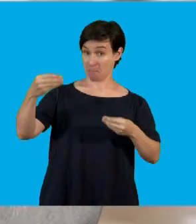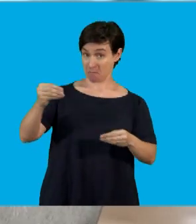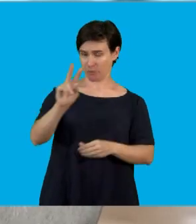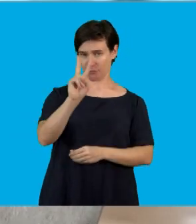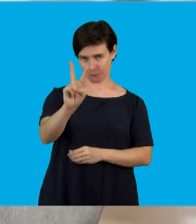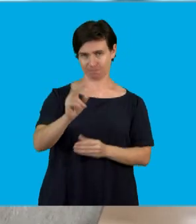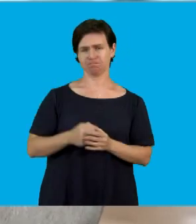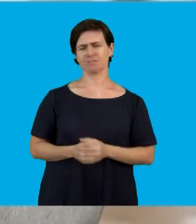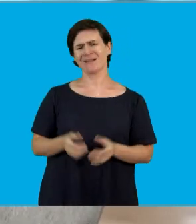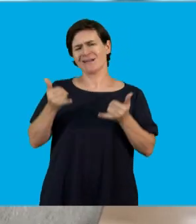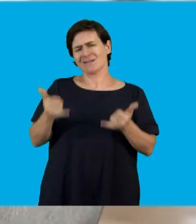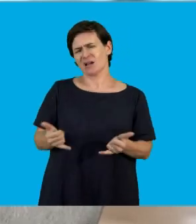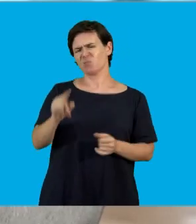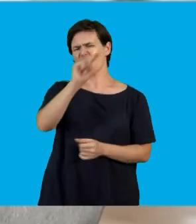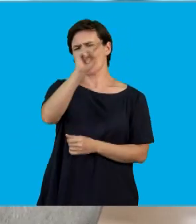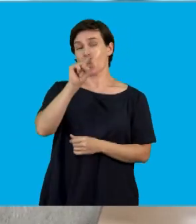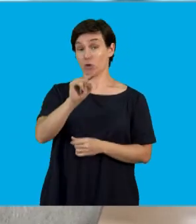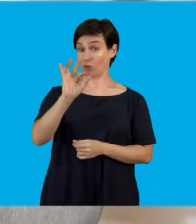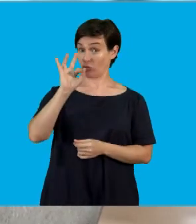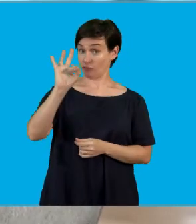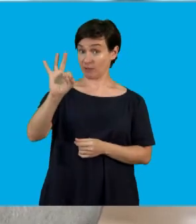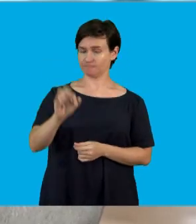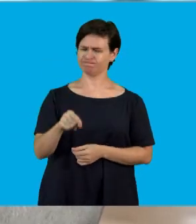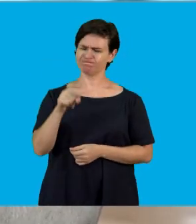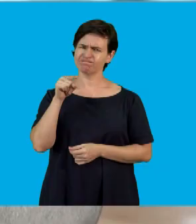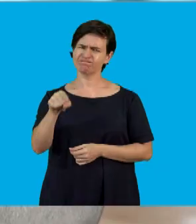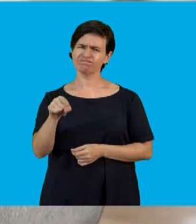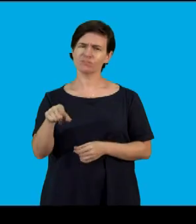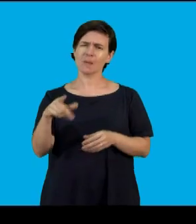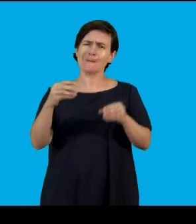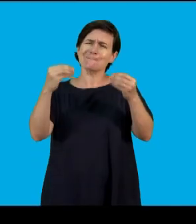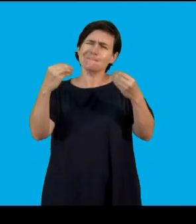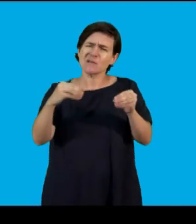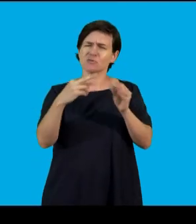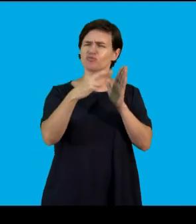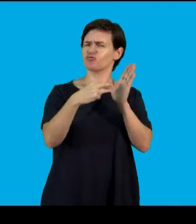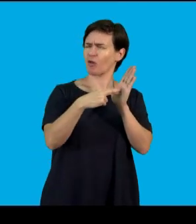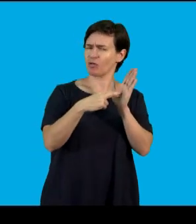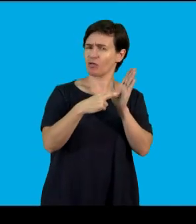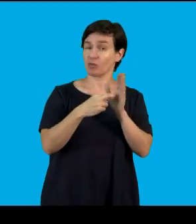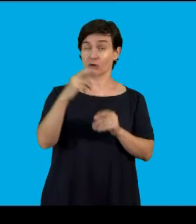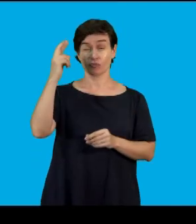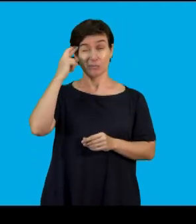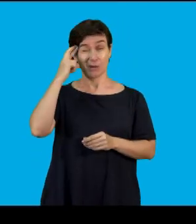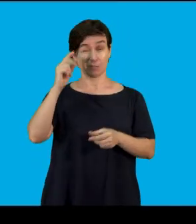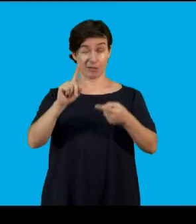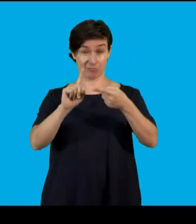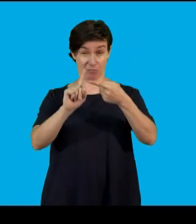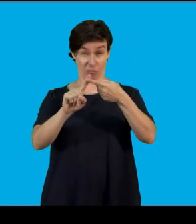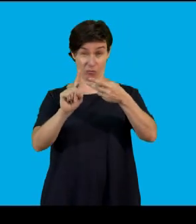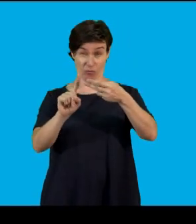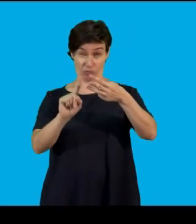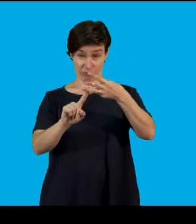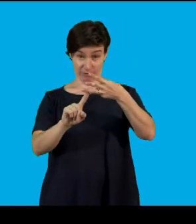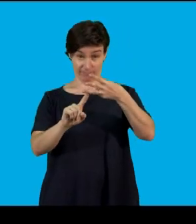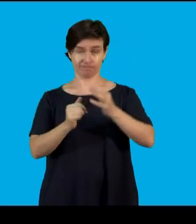2. So now we are on question 3. Question 3 is the business rules. Don't forget business rules. There are 3 topics under